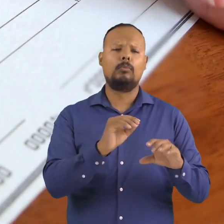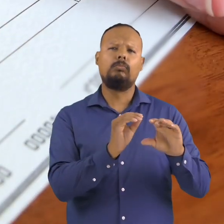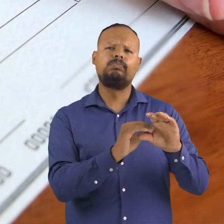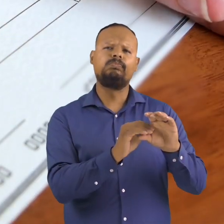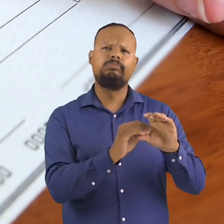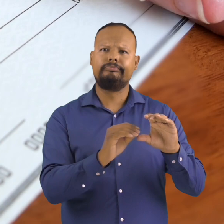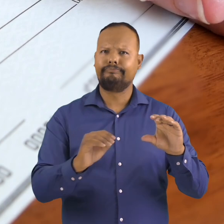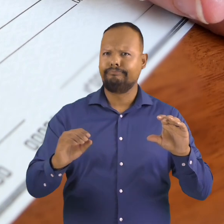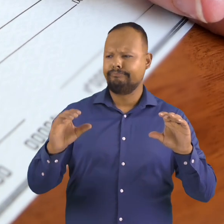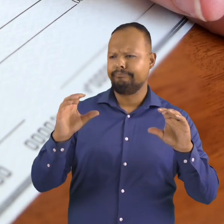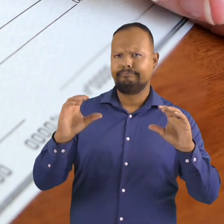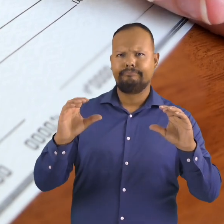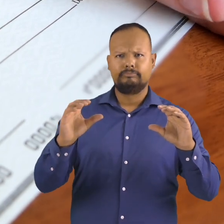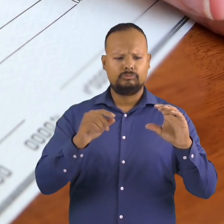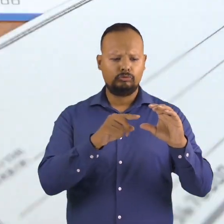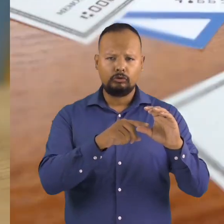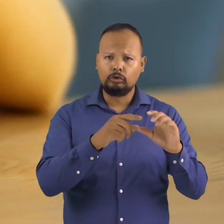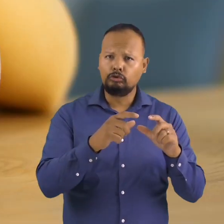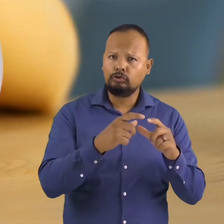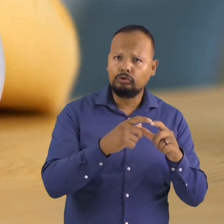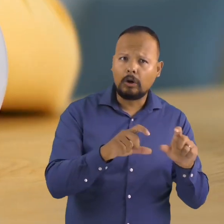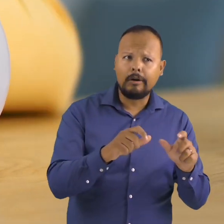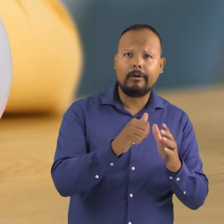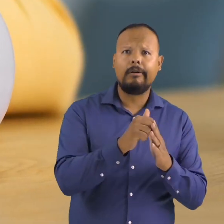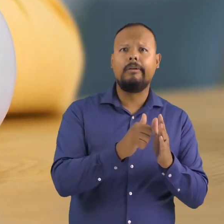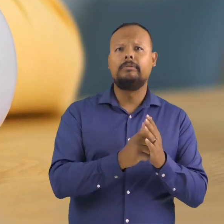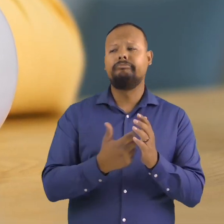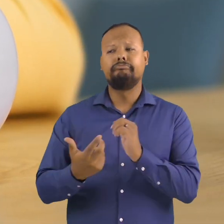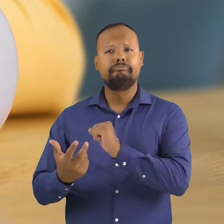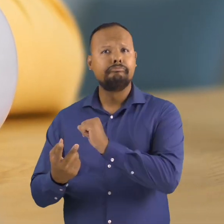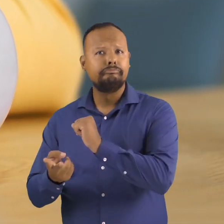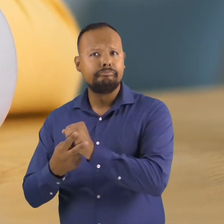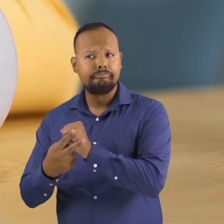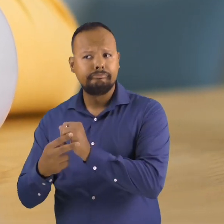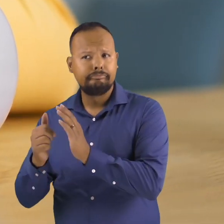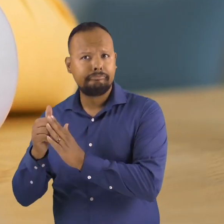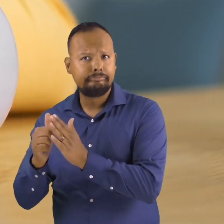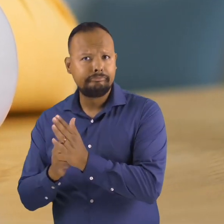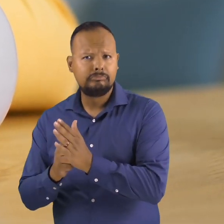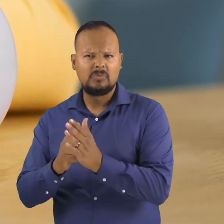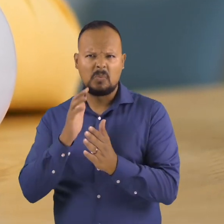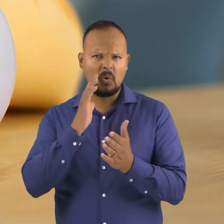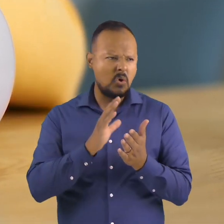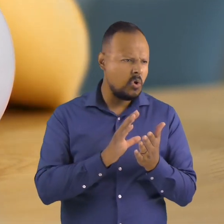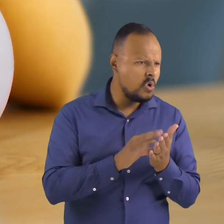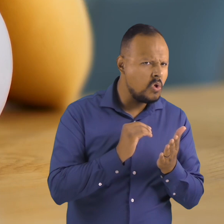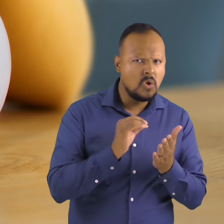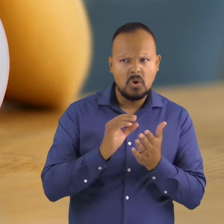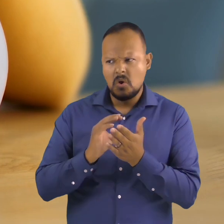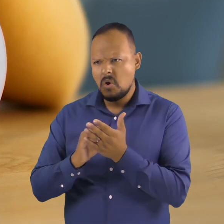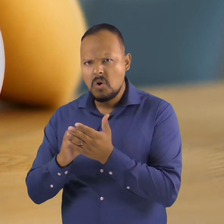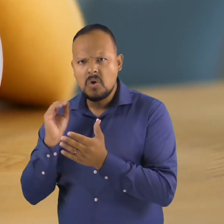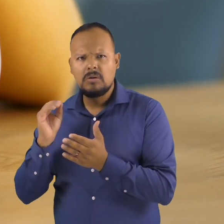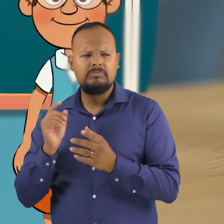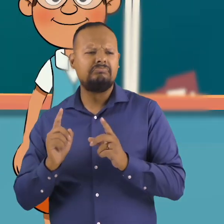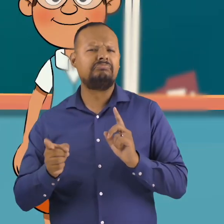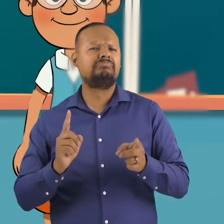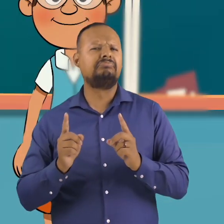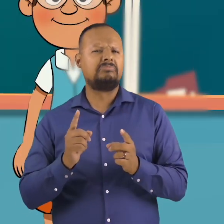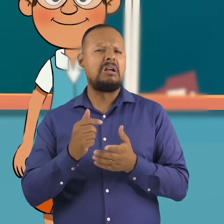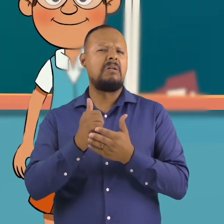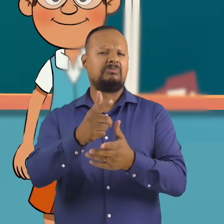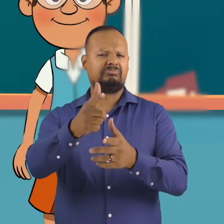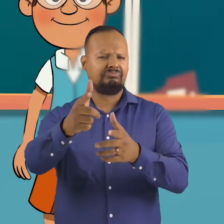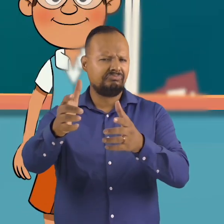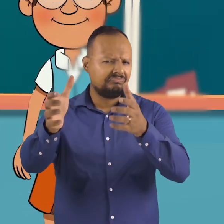we are going to learn all about checking and savings accounts and how they relate to financial literacy. Here are